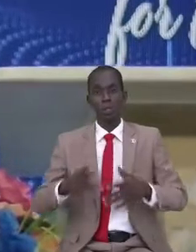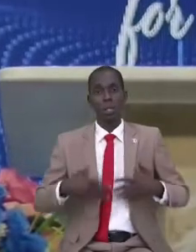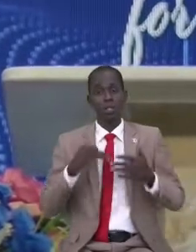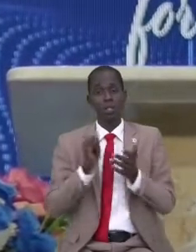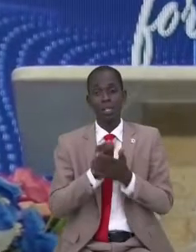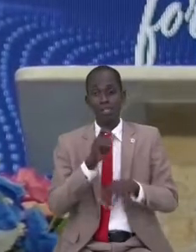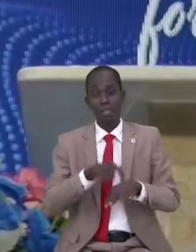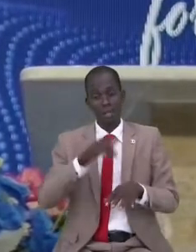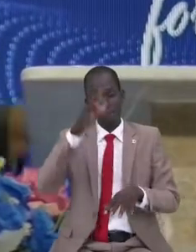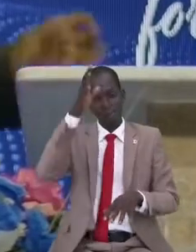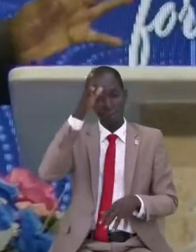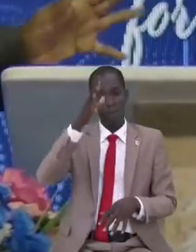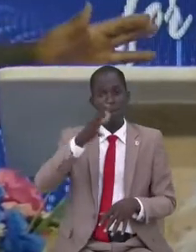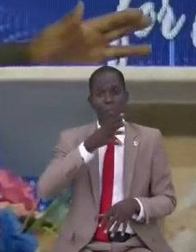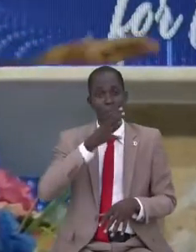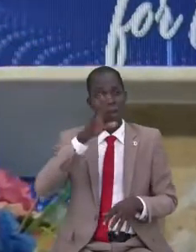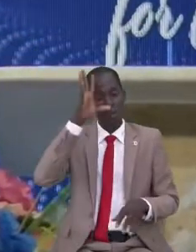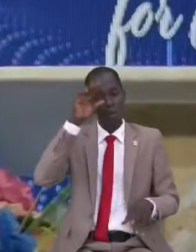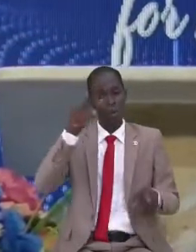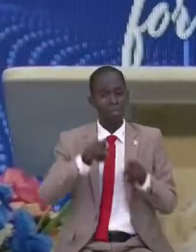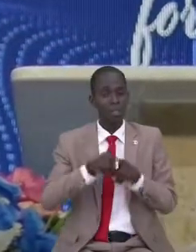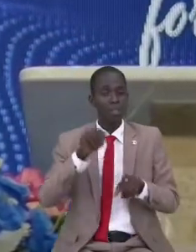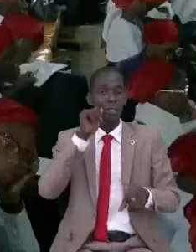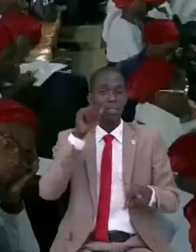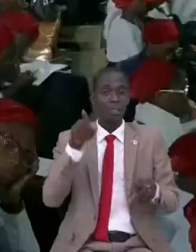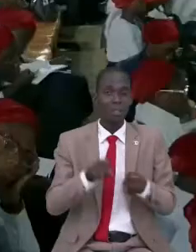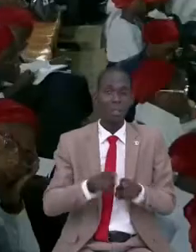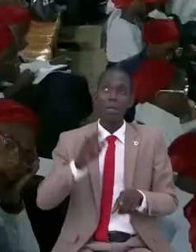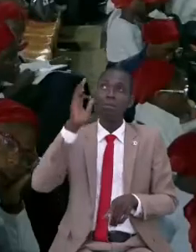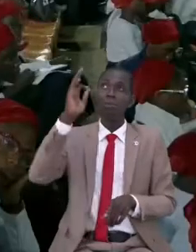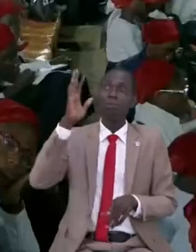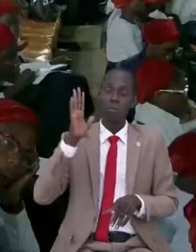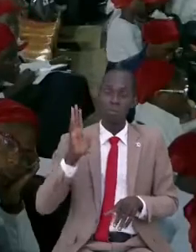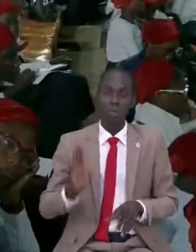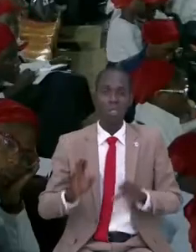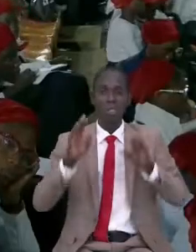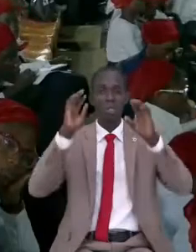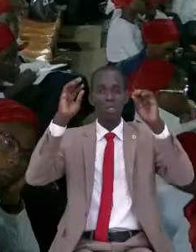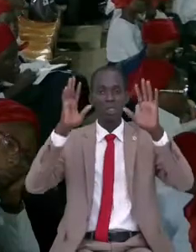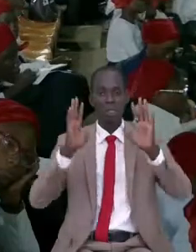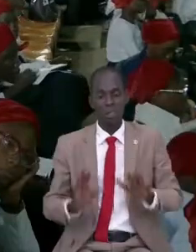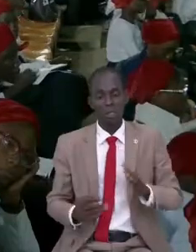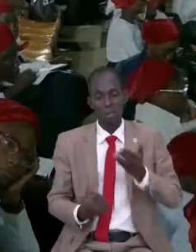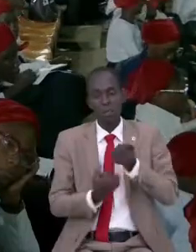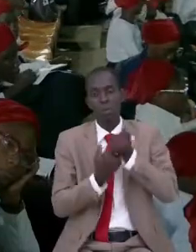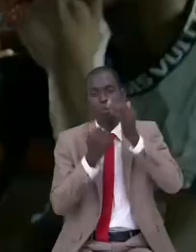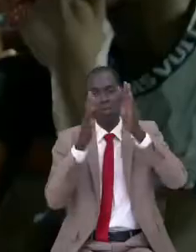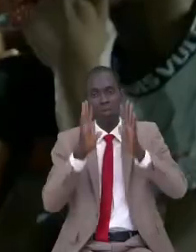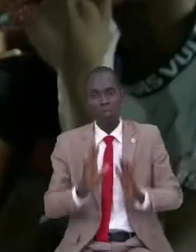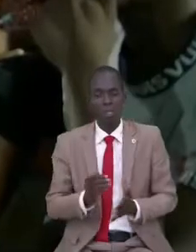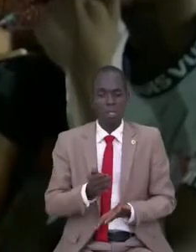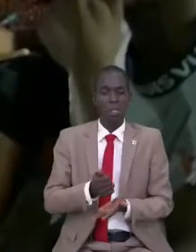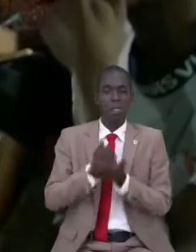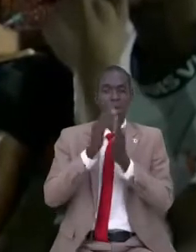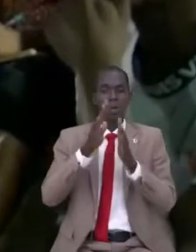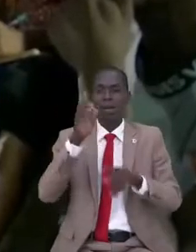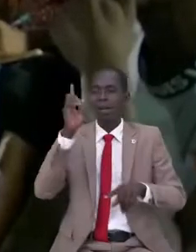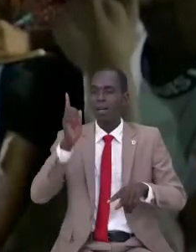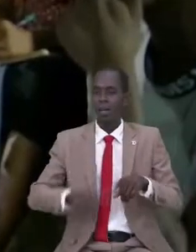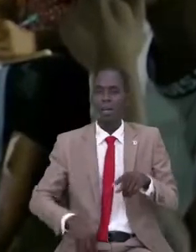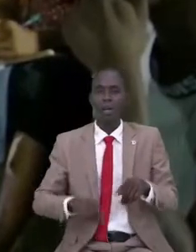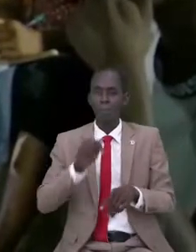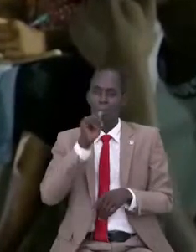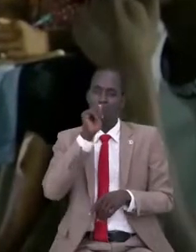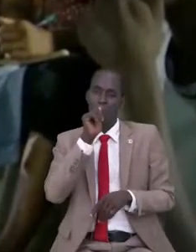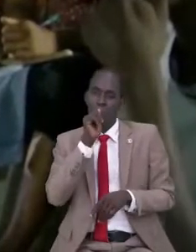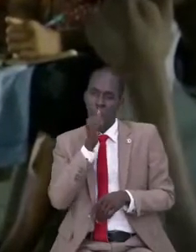brother, sister, minister, pastor, preacher, supporter, helper, cannot bear